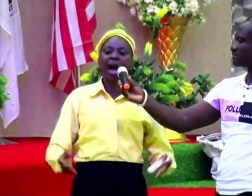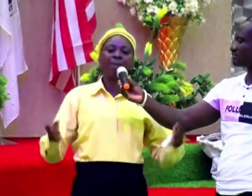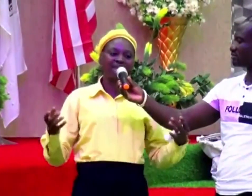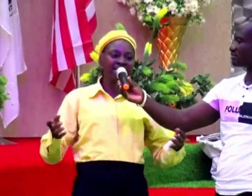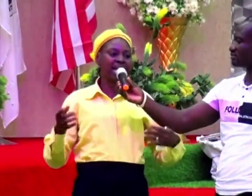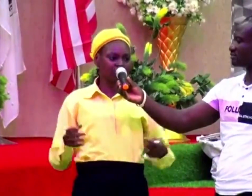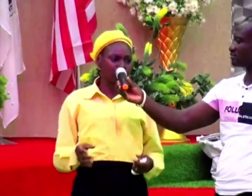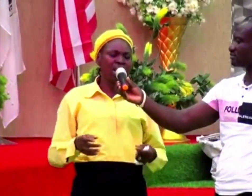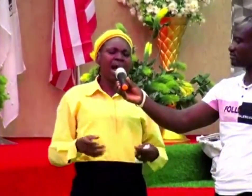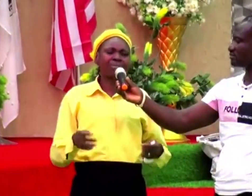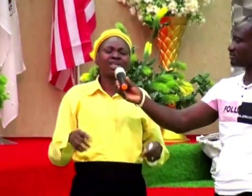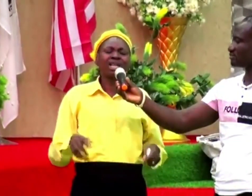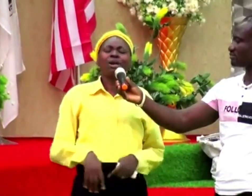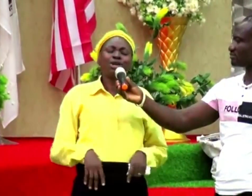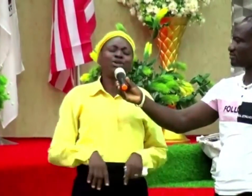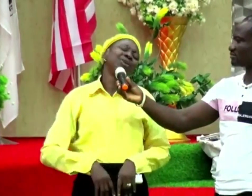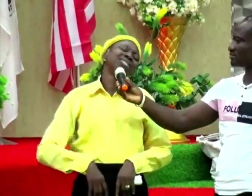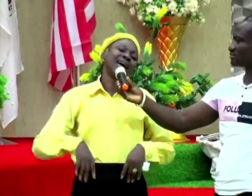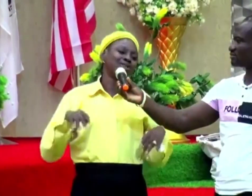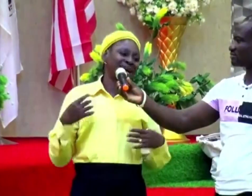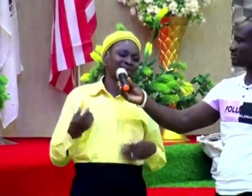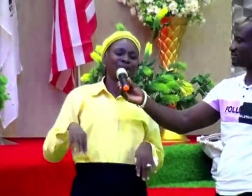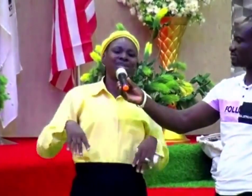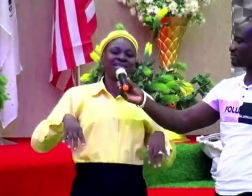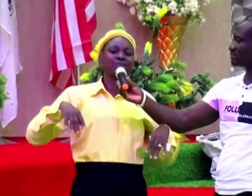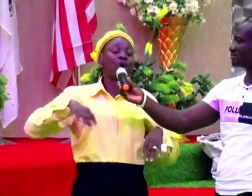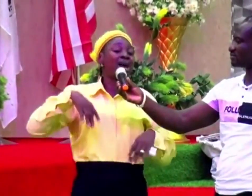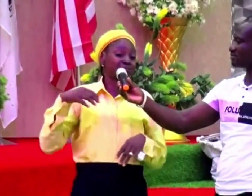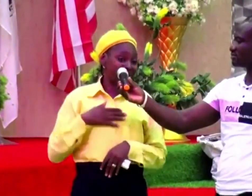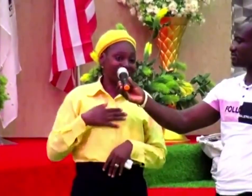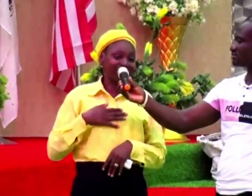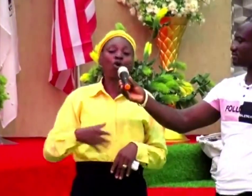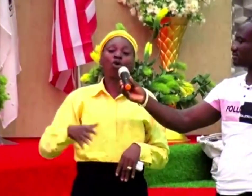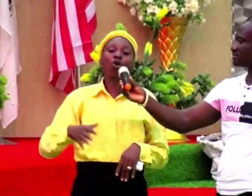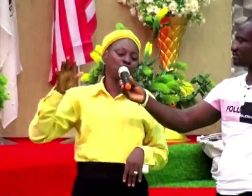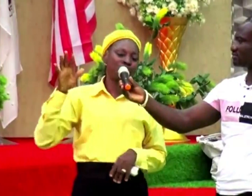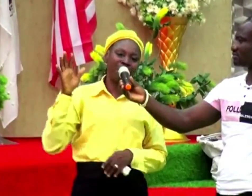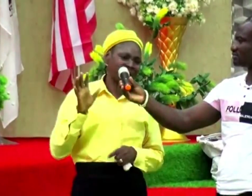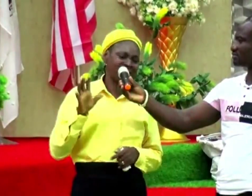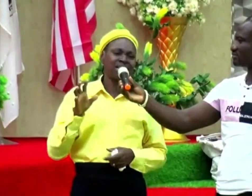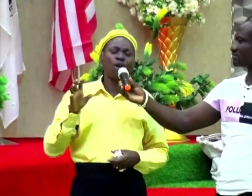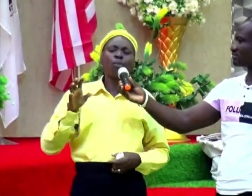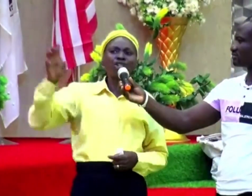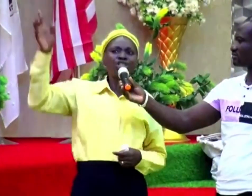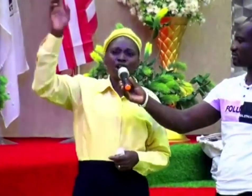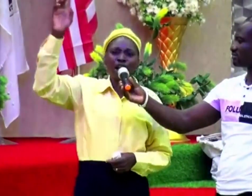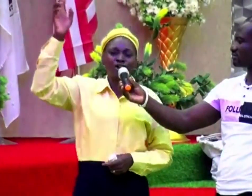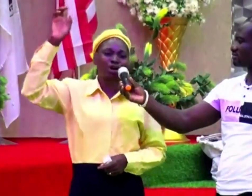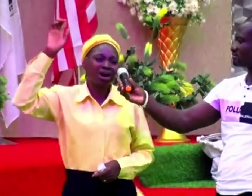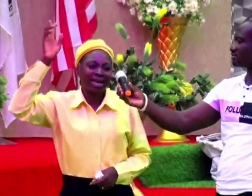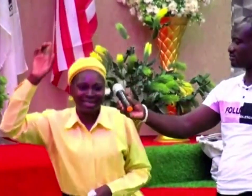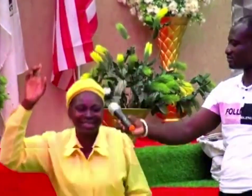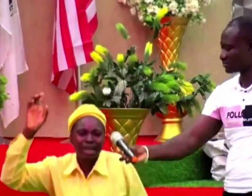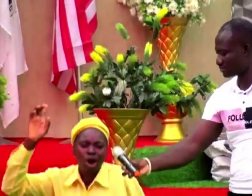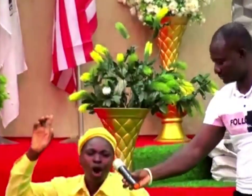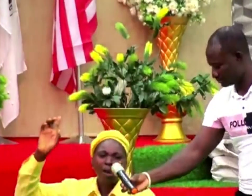se amen jesus inu mi ti edun lan tori mi nti mo expect ohun ko ni mo ba pade mo ni olorun ori